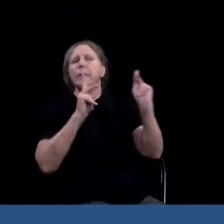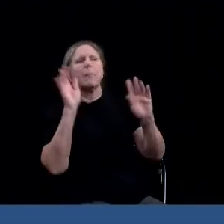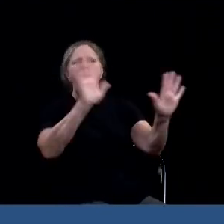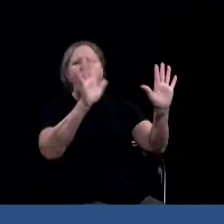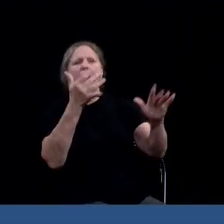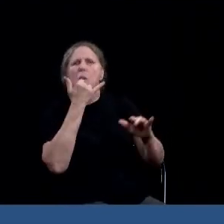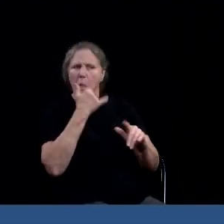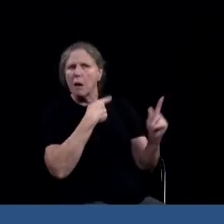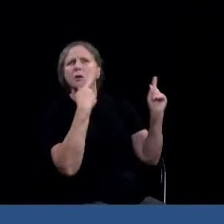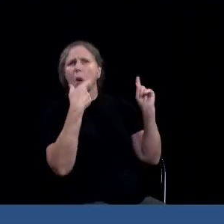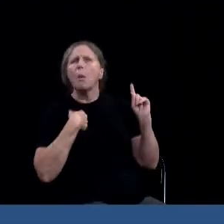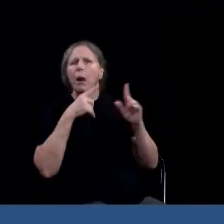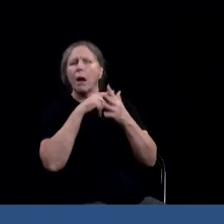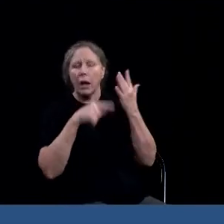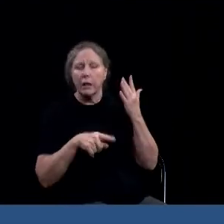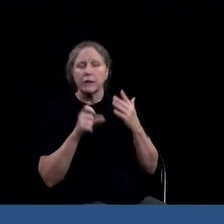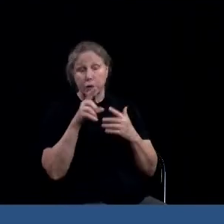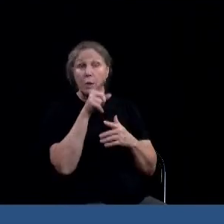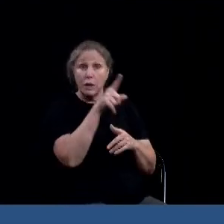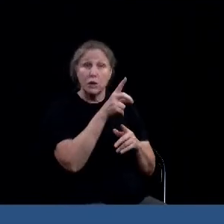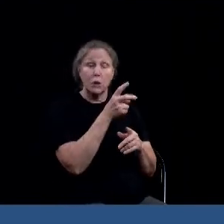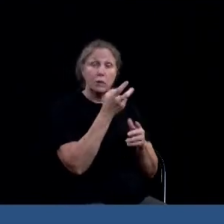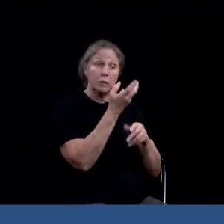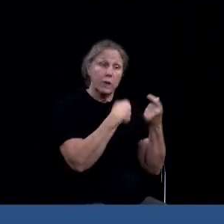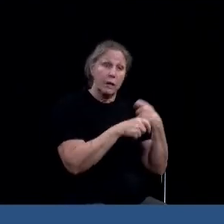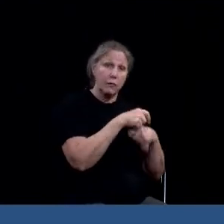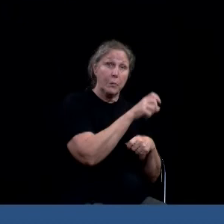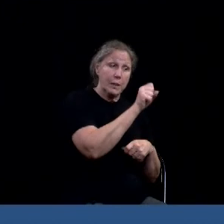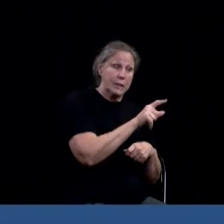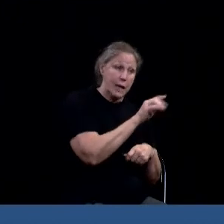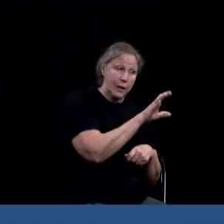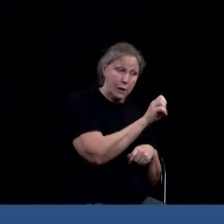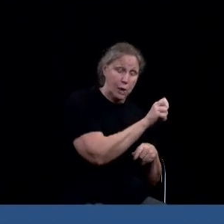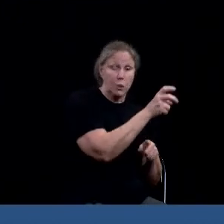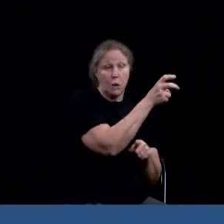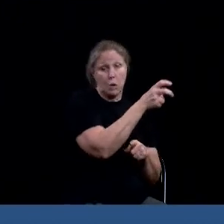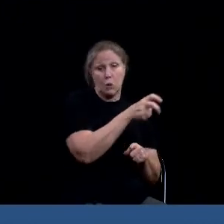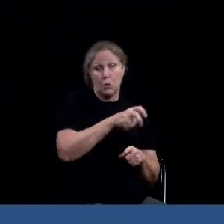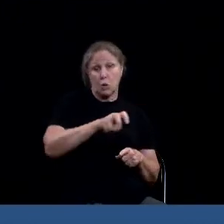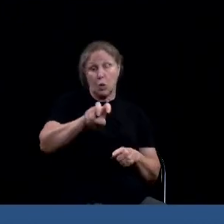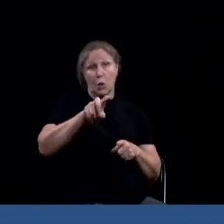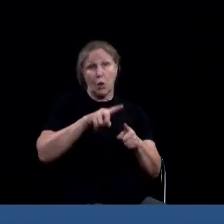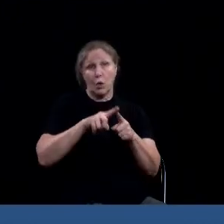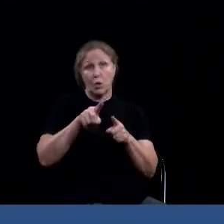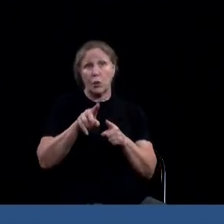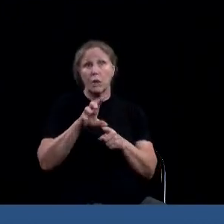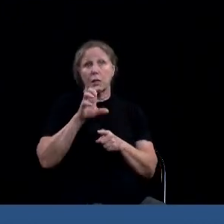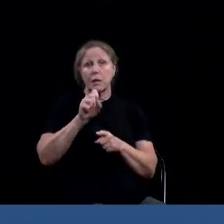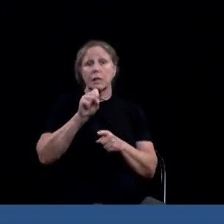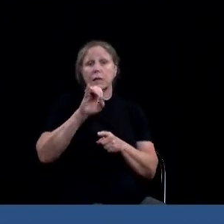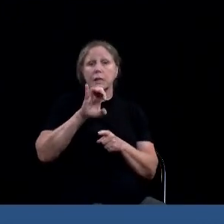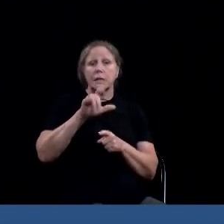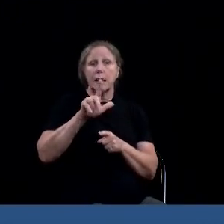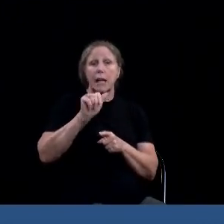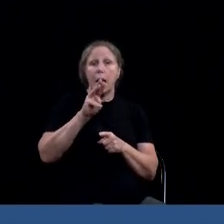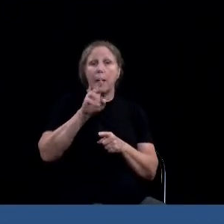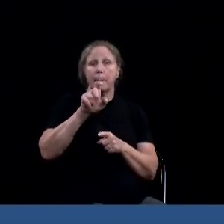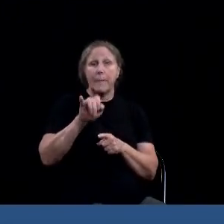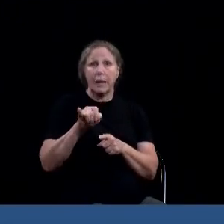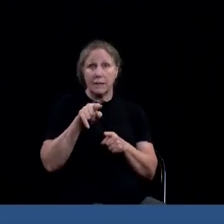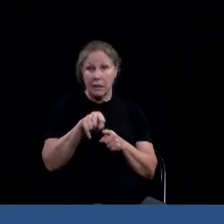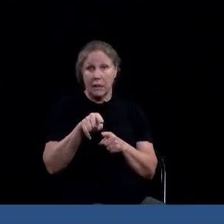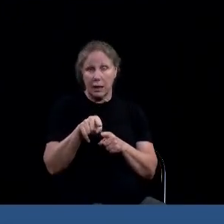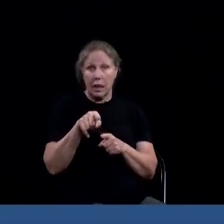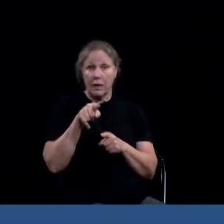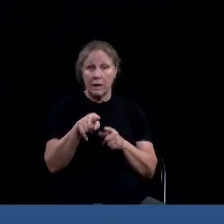from South Terrace, as you transition to Estella Maxey, in that beginning phase of what it is that you will do and